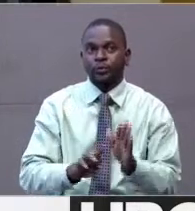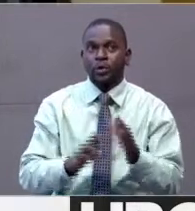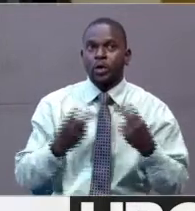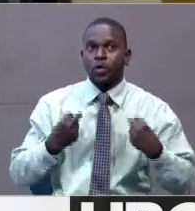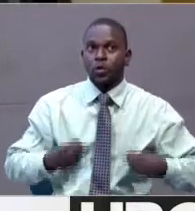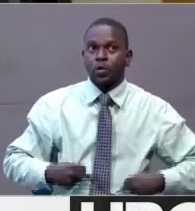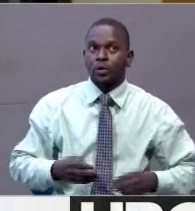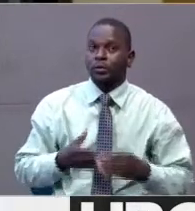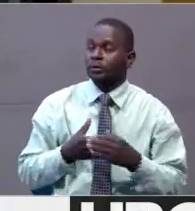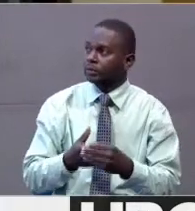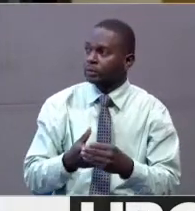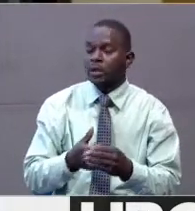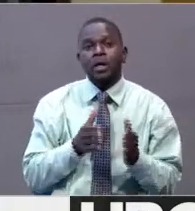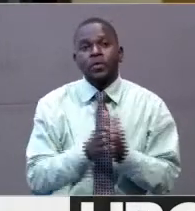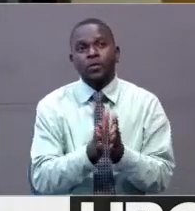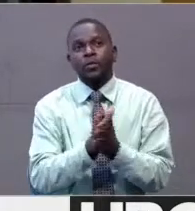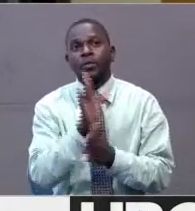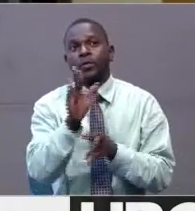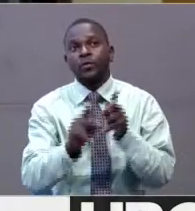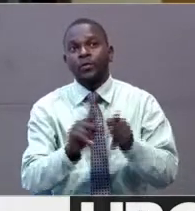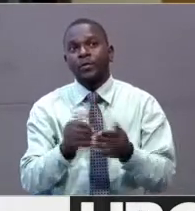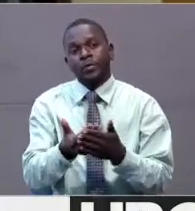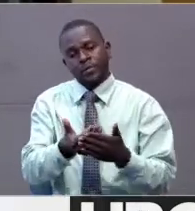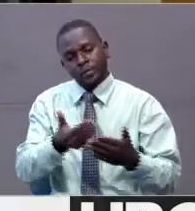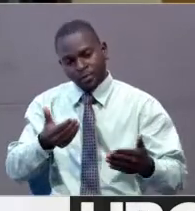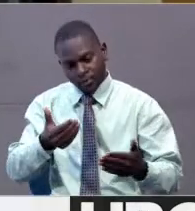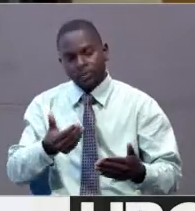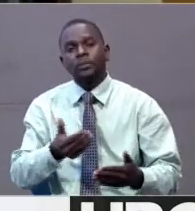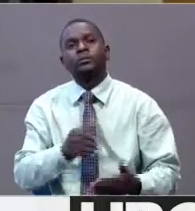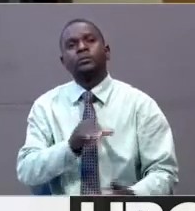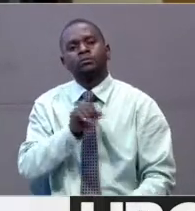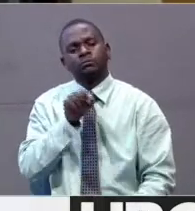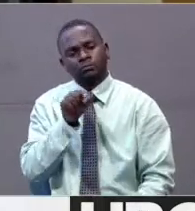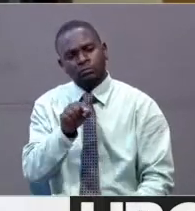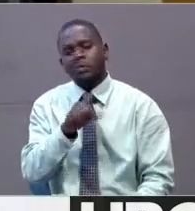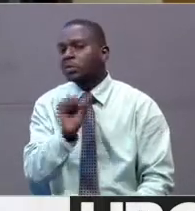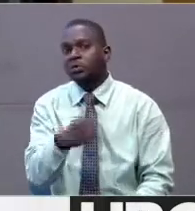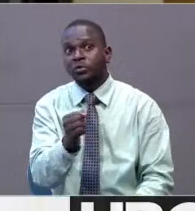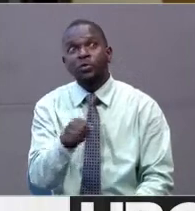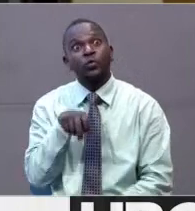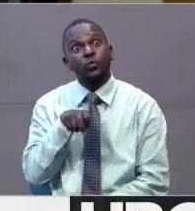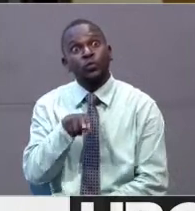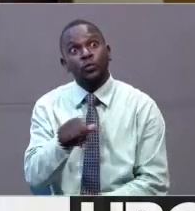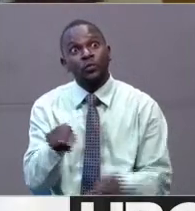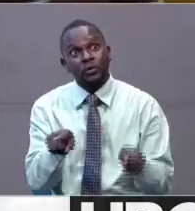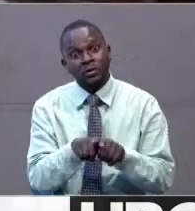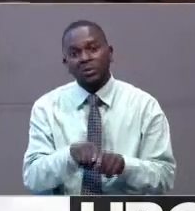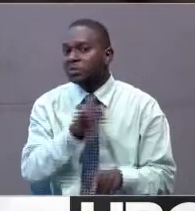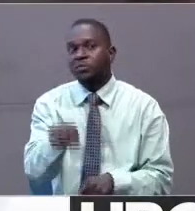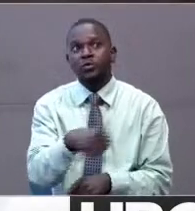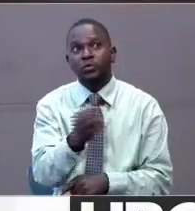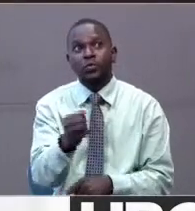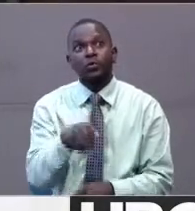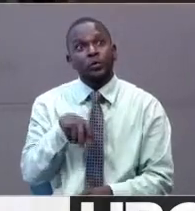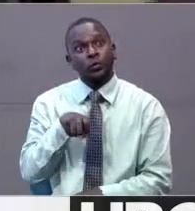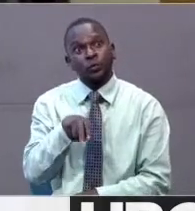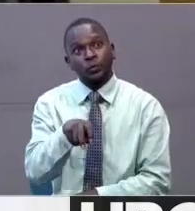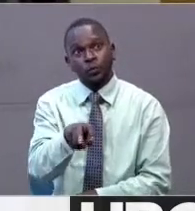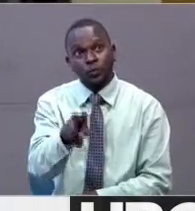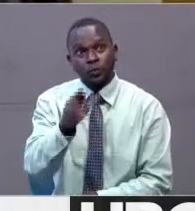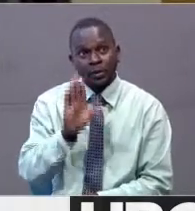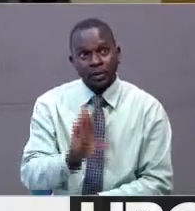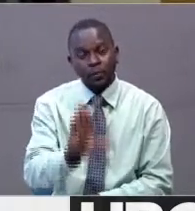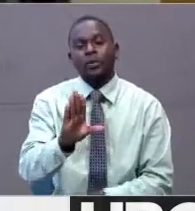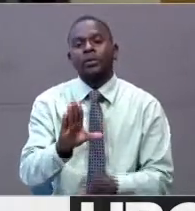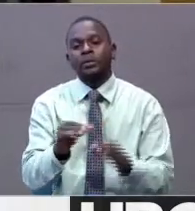Segirinya. And we told people even earlier that Segirinya can hardly walk, even Honorable Sewanyana, they can hardly walk, they can't walk on their